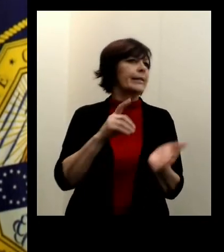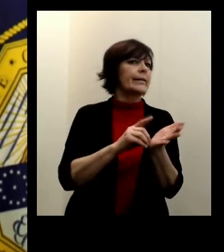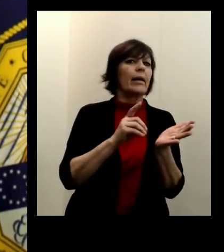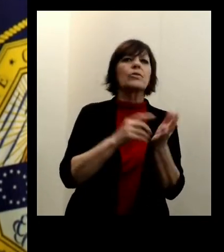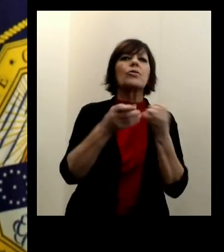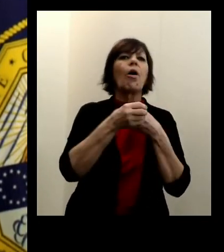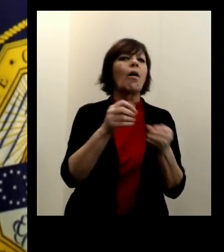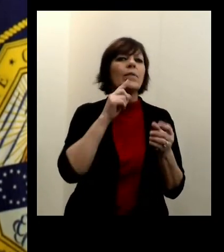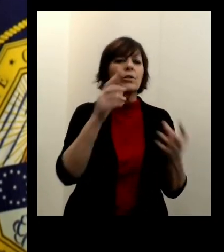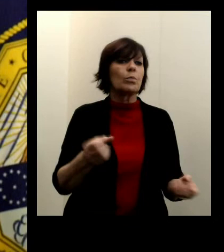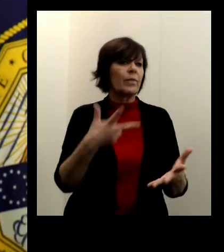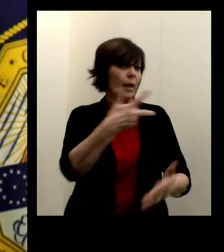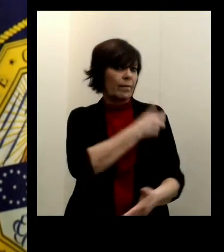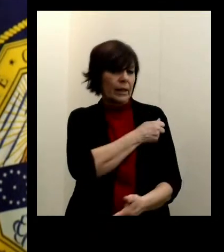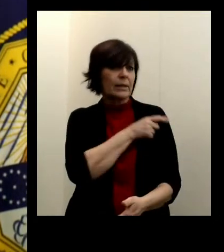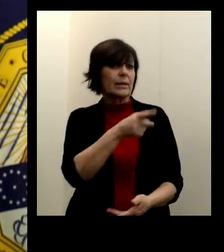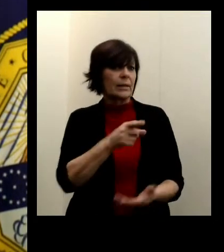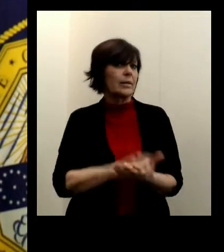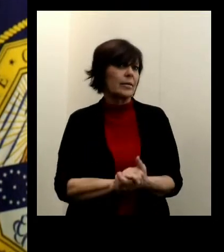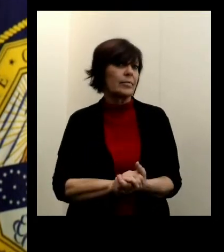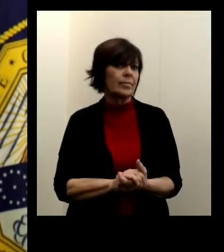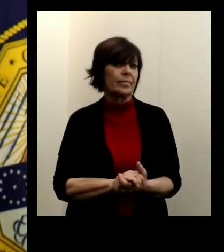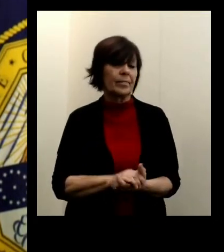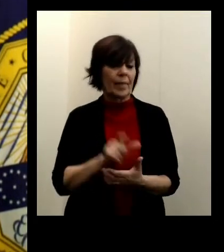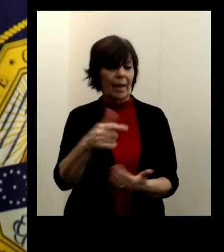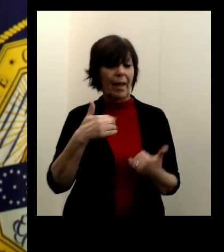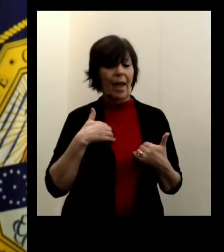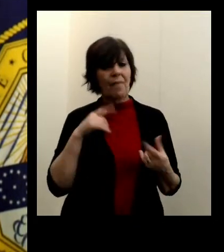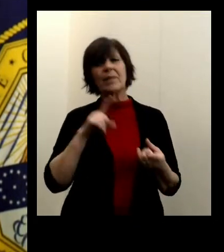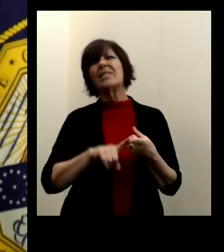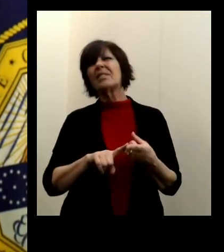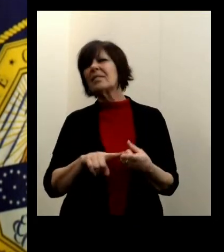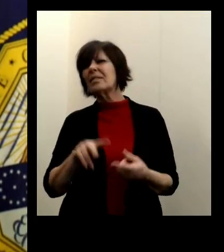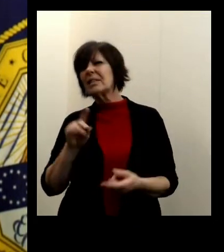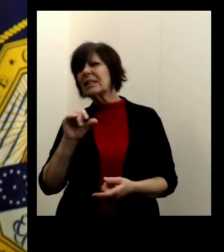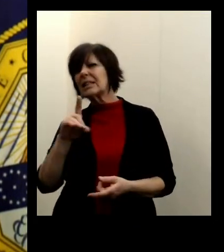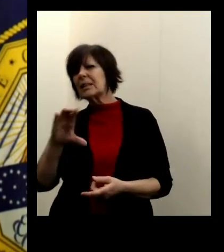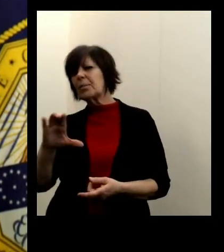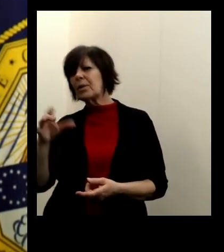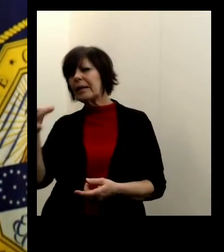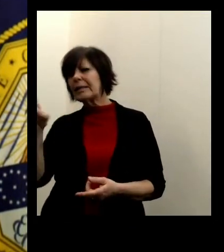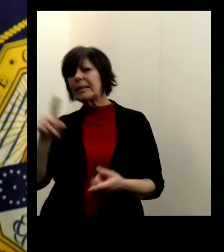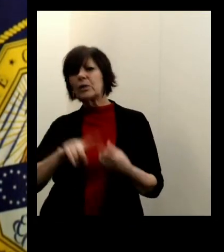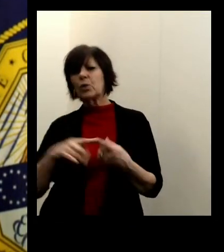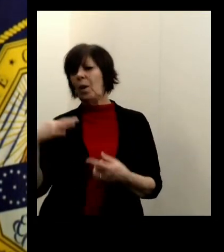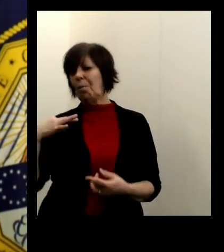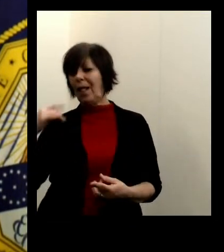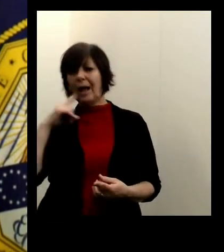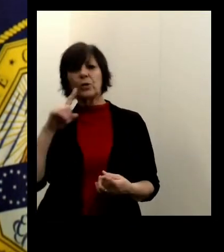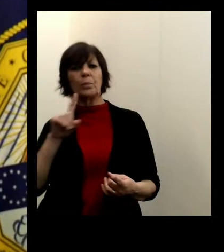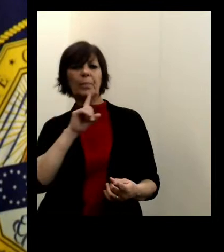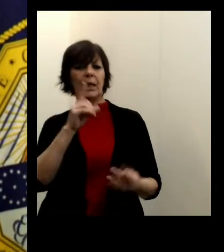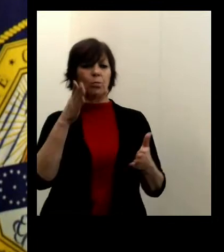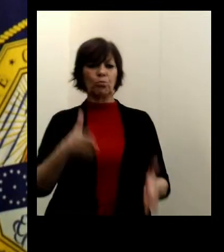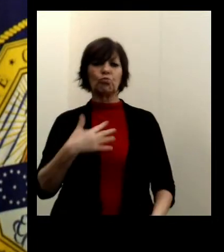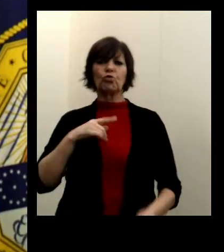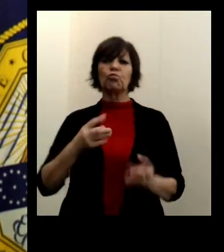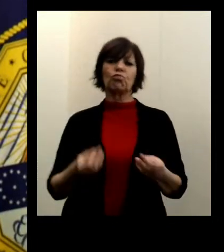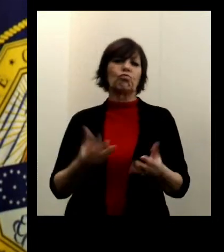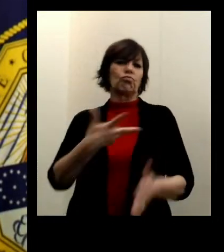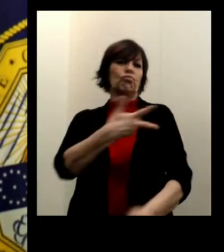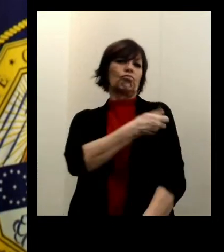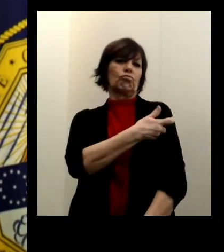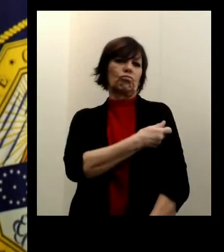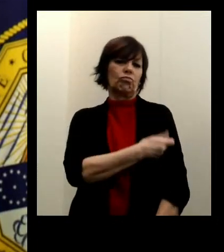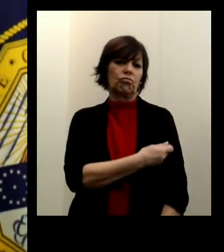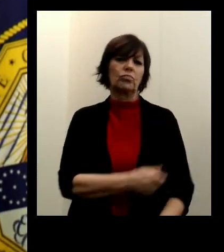that provide vaccines. They had until the 18th to apply. I think it was the 18th. Yeah, 18th in New York State to apply to the New York State Department of